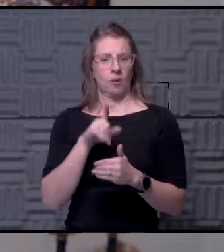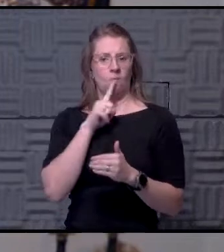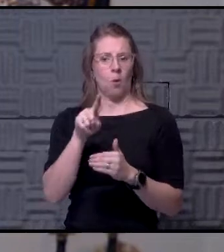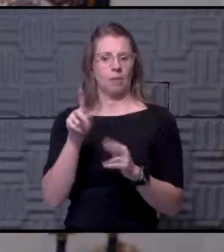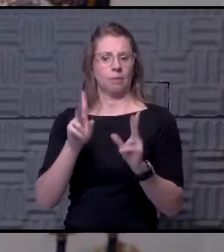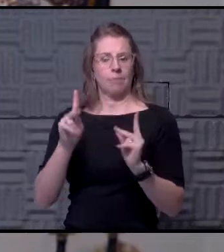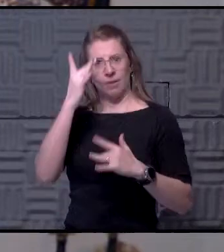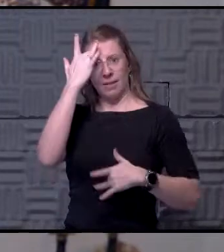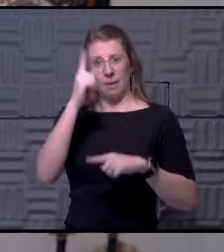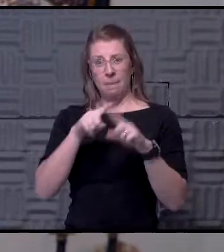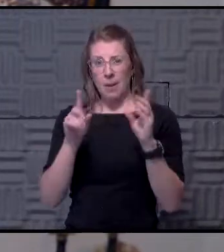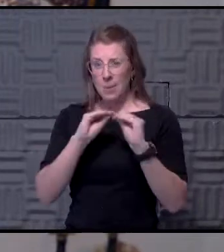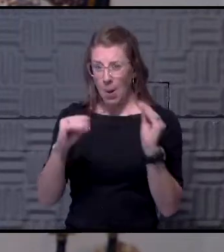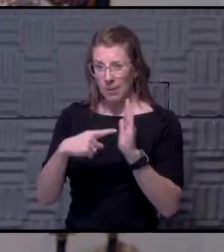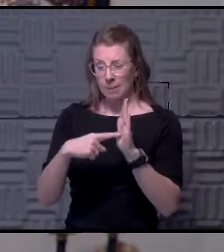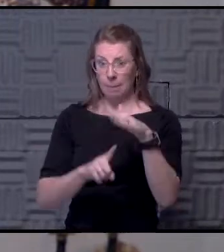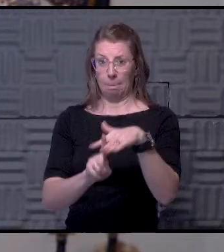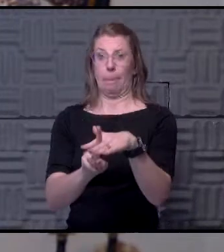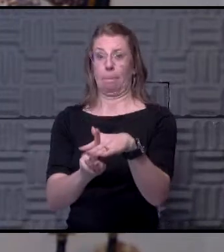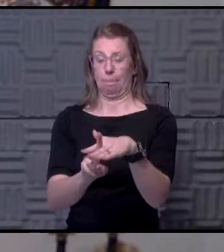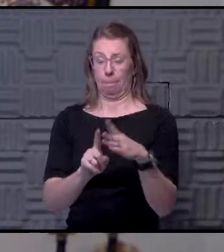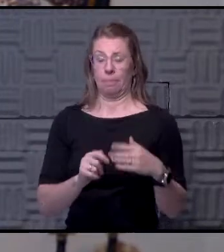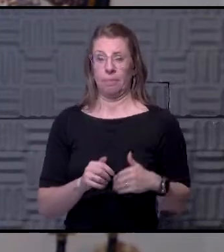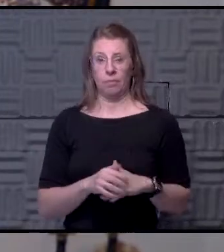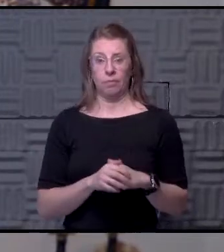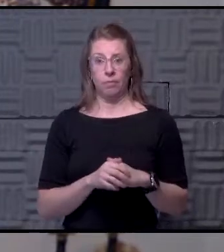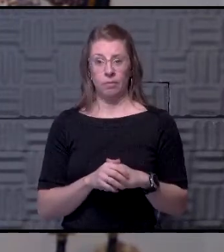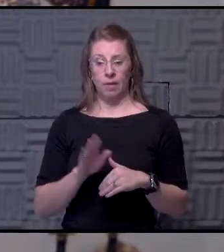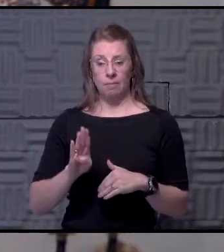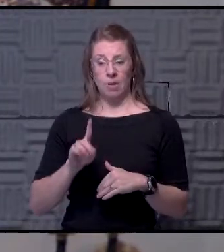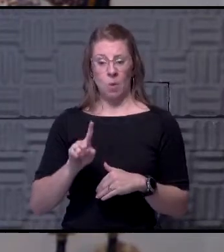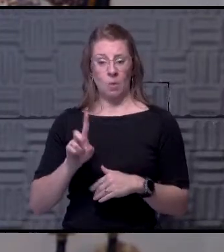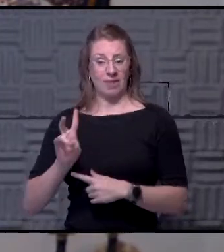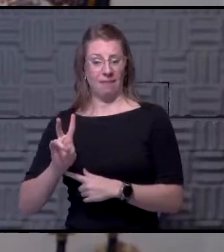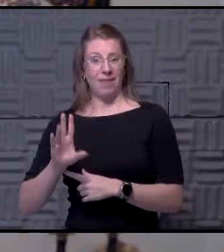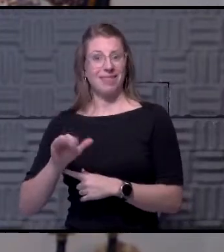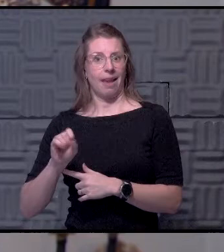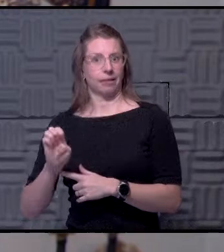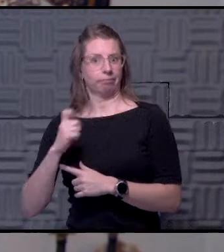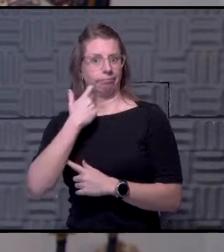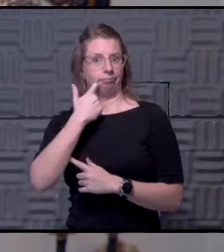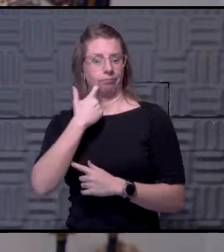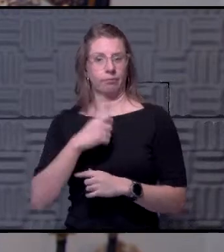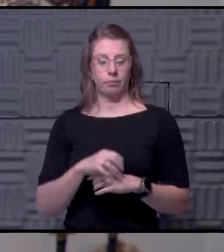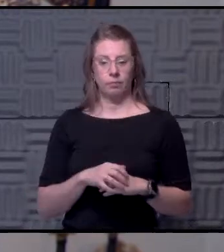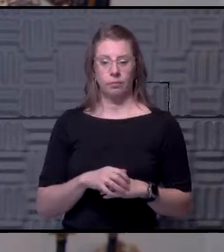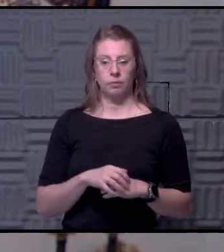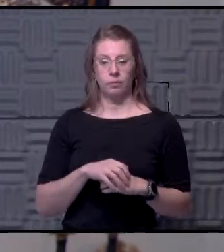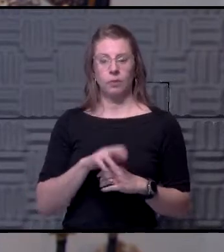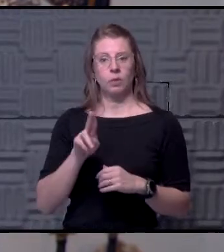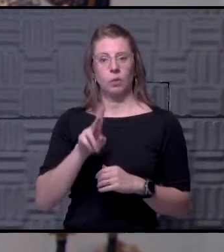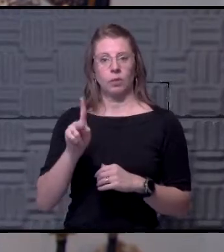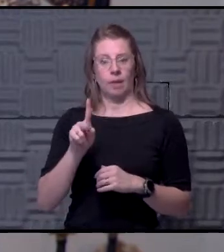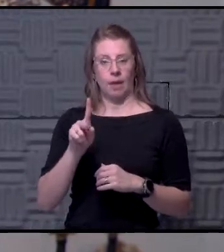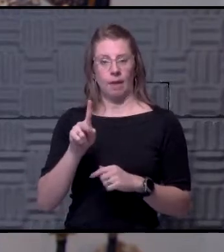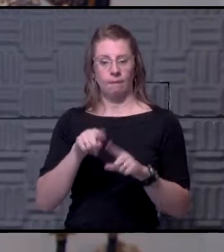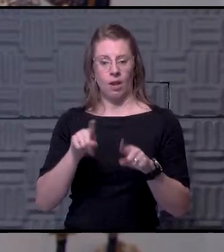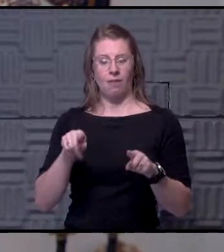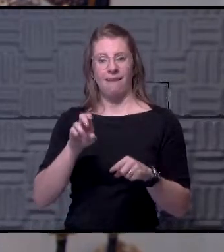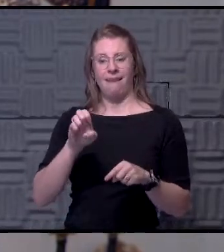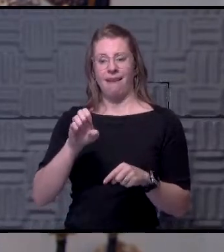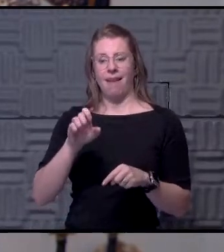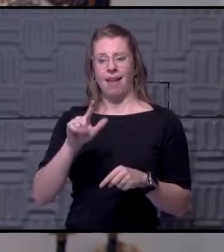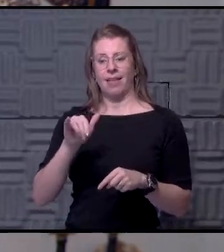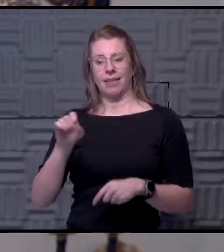mention again that one case of the B117 UK variant in Ellis County was found through